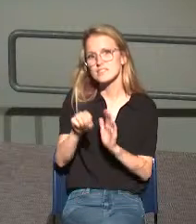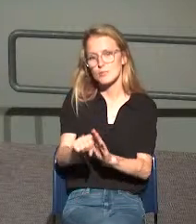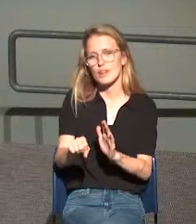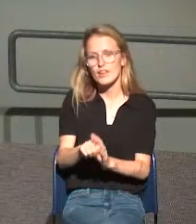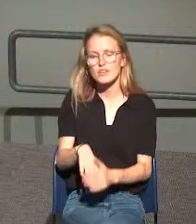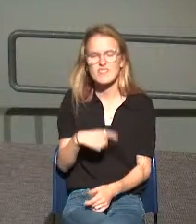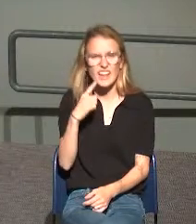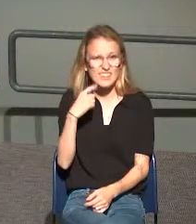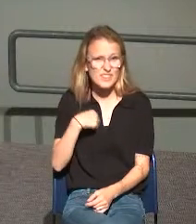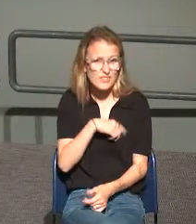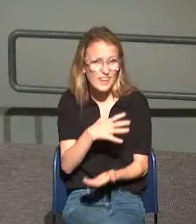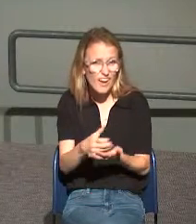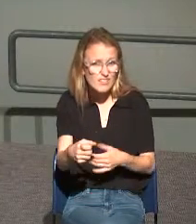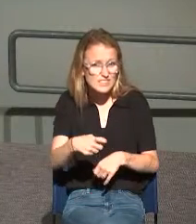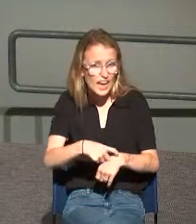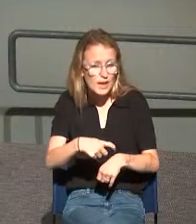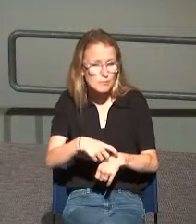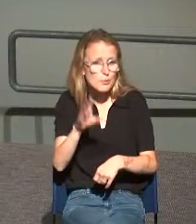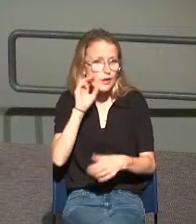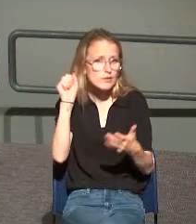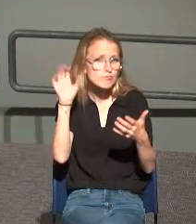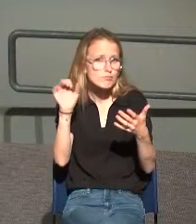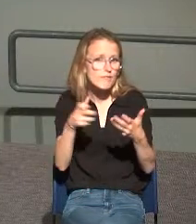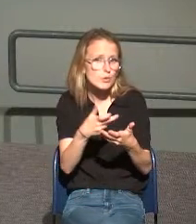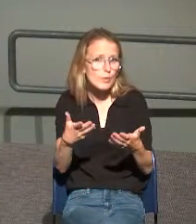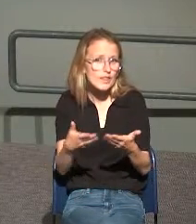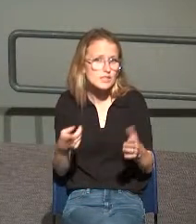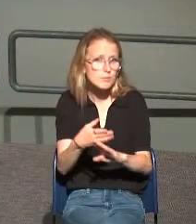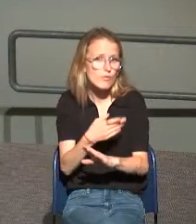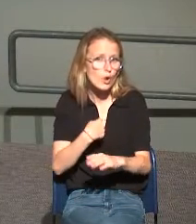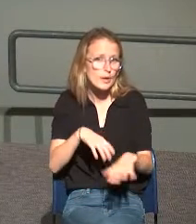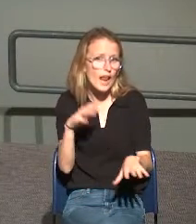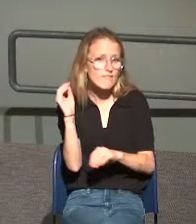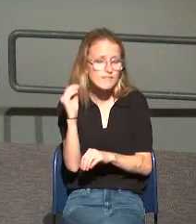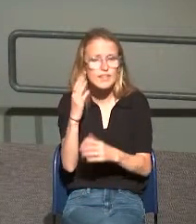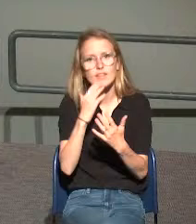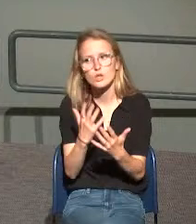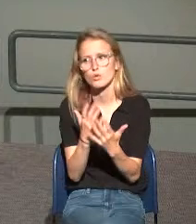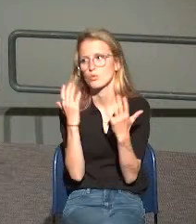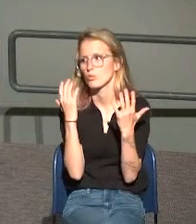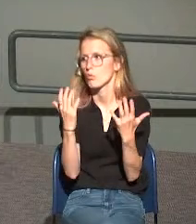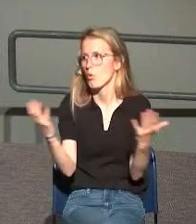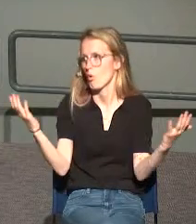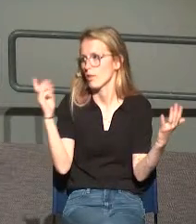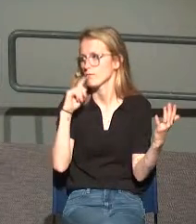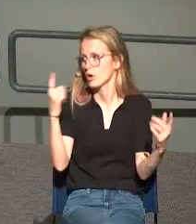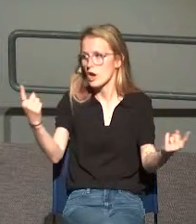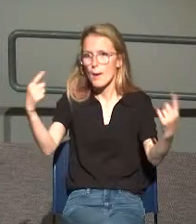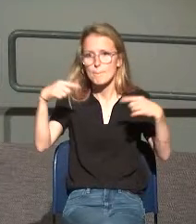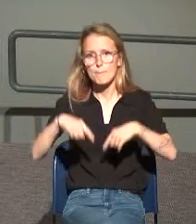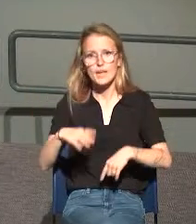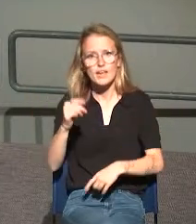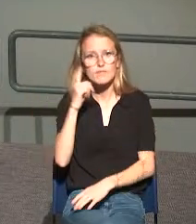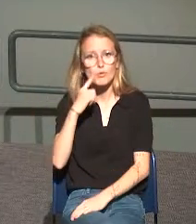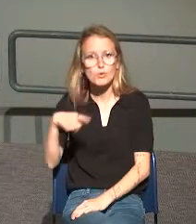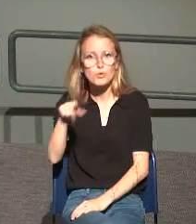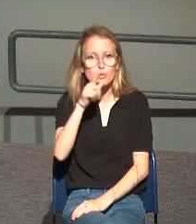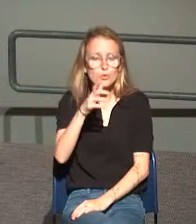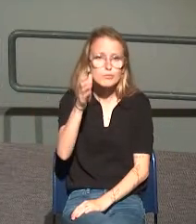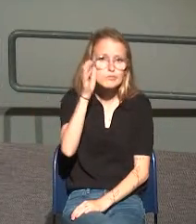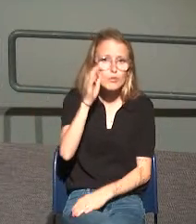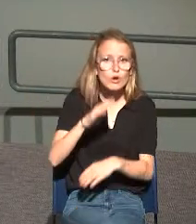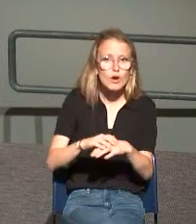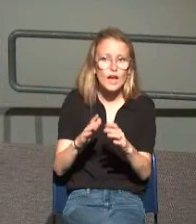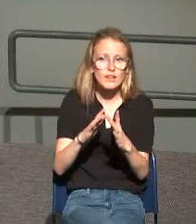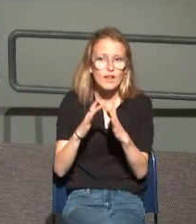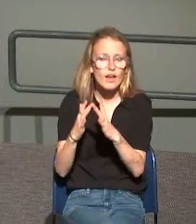all the time we have. So I need to tell you about a few things before we head out. I want to thank you all for being here, first of all, and for those of you listening online.